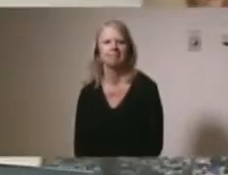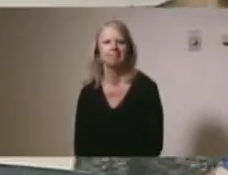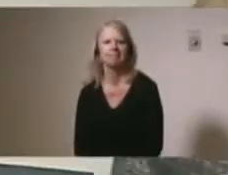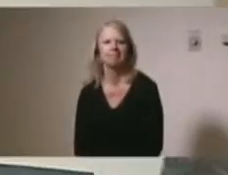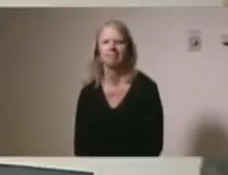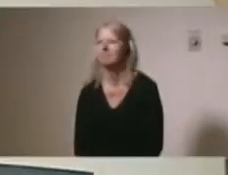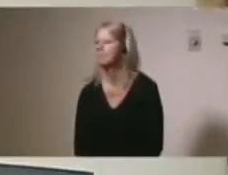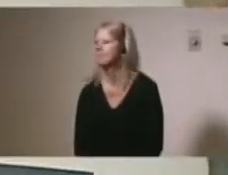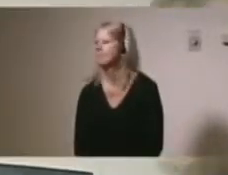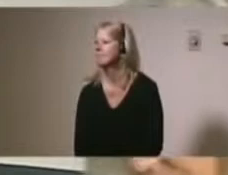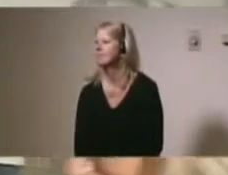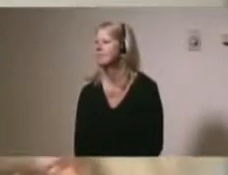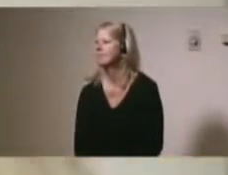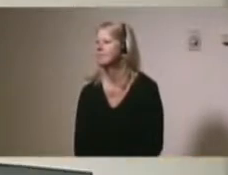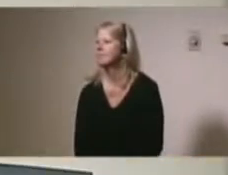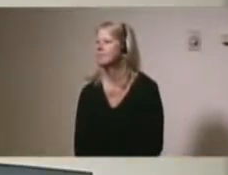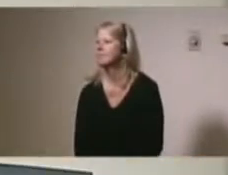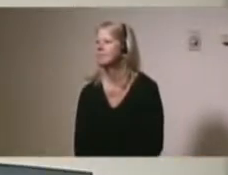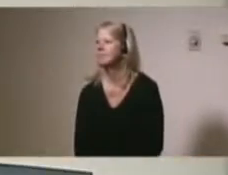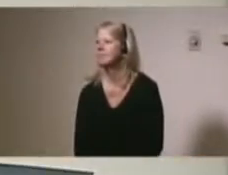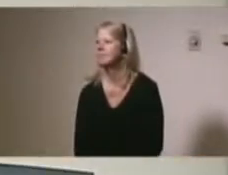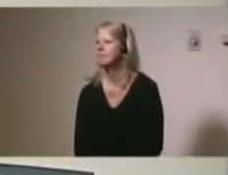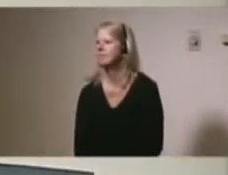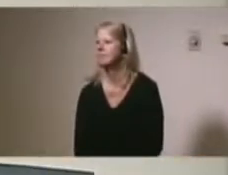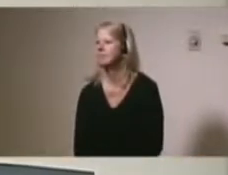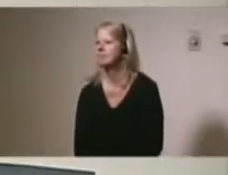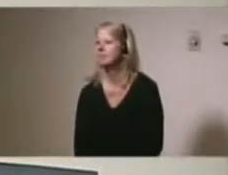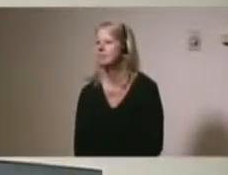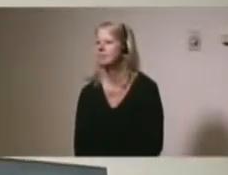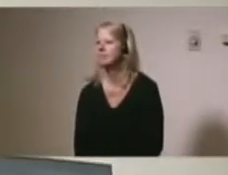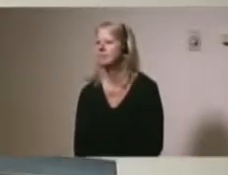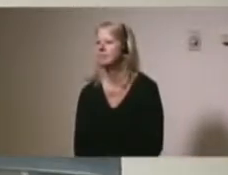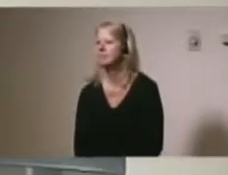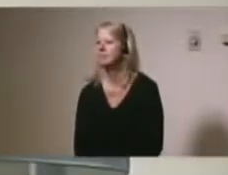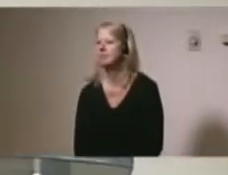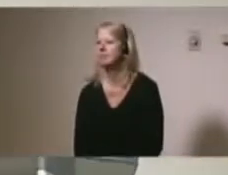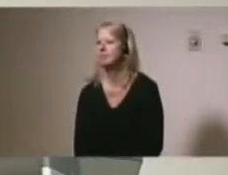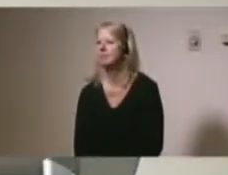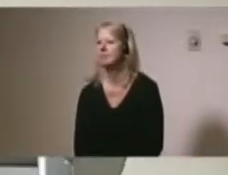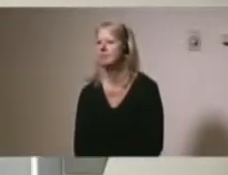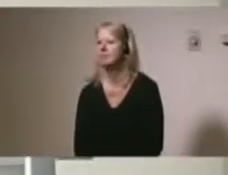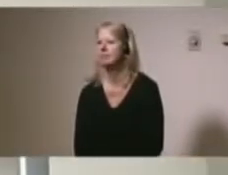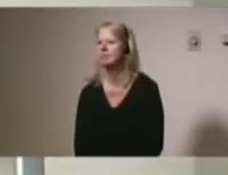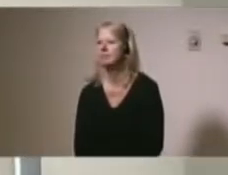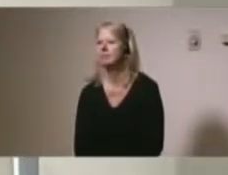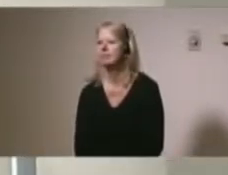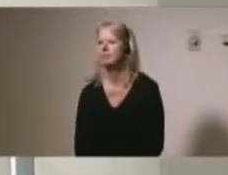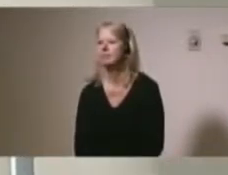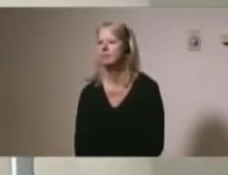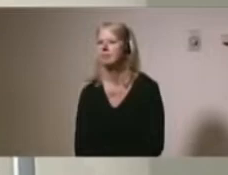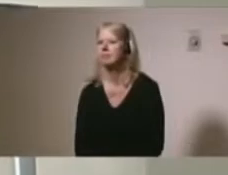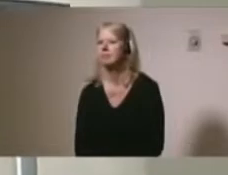Oh, I'll go help him find the proper key.